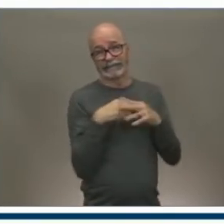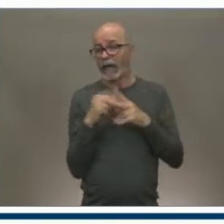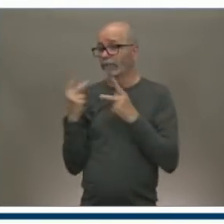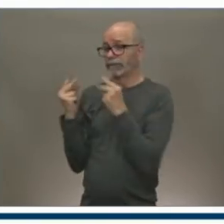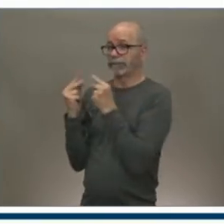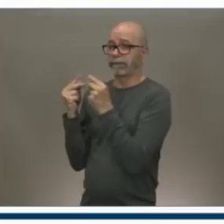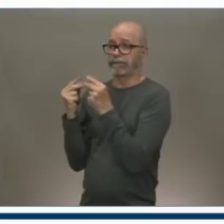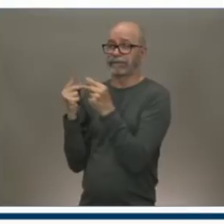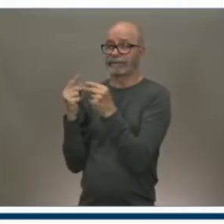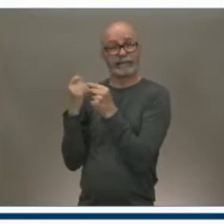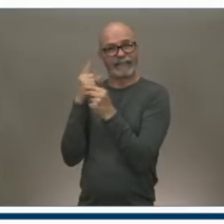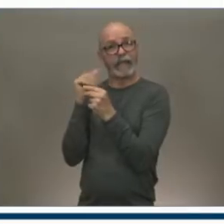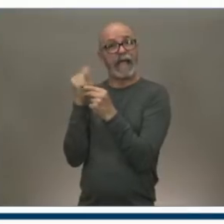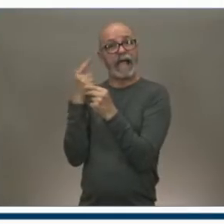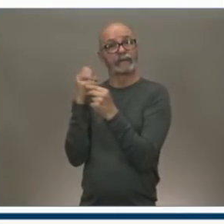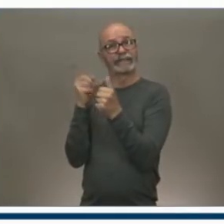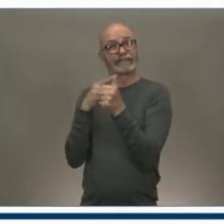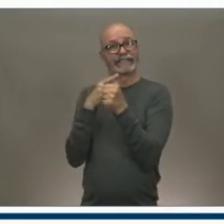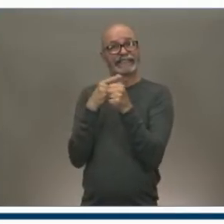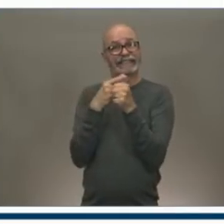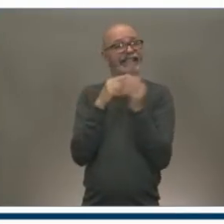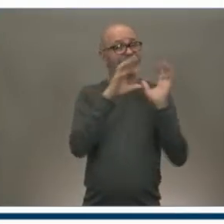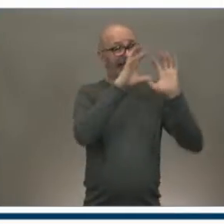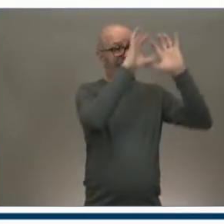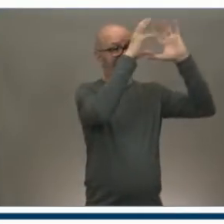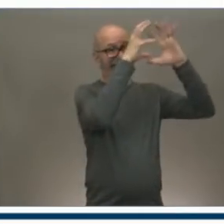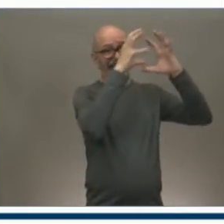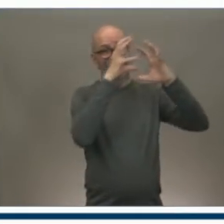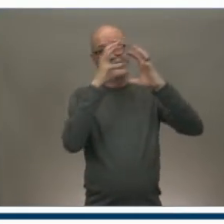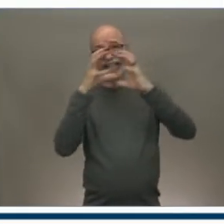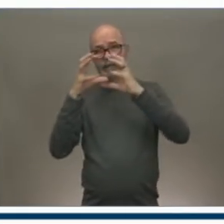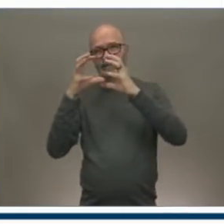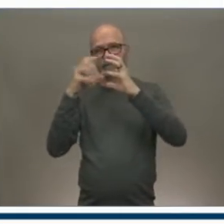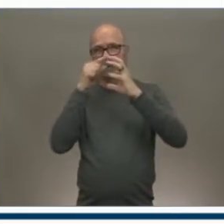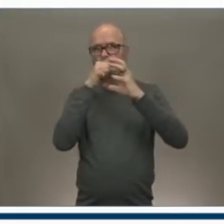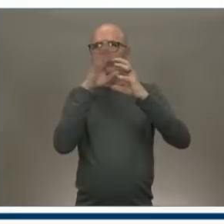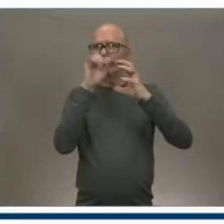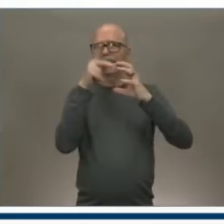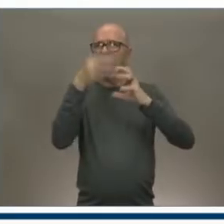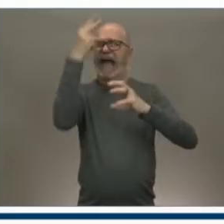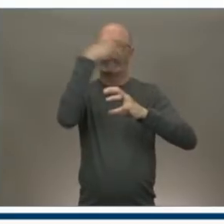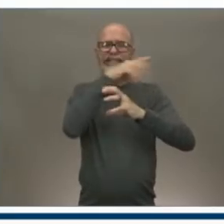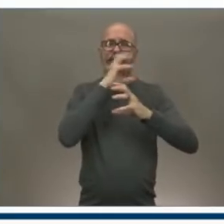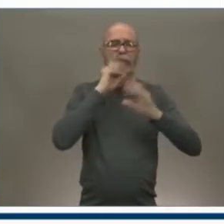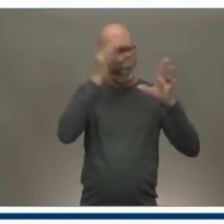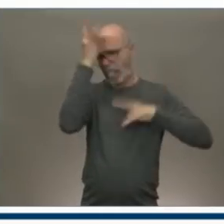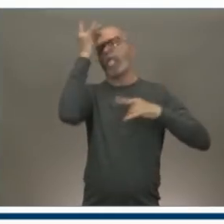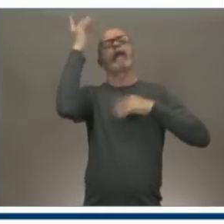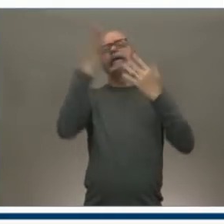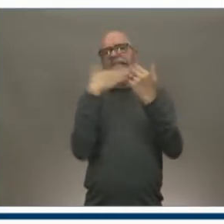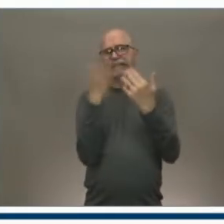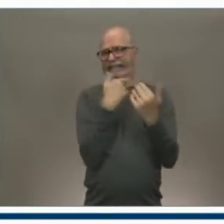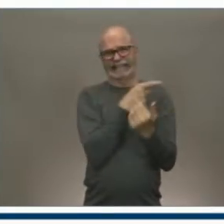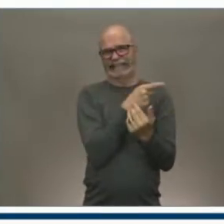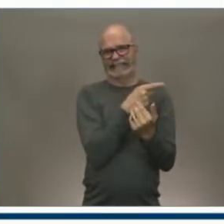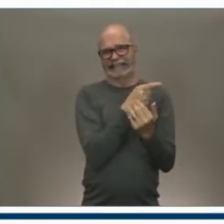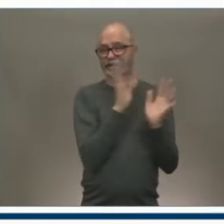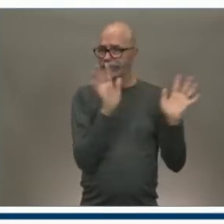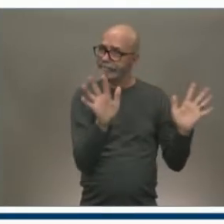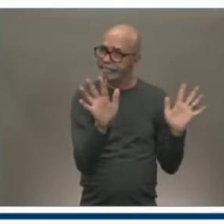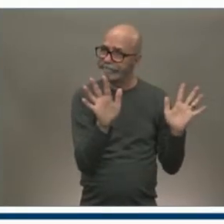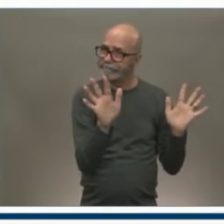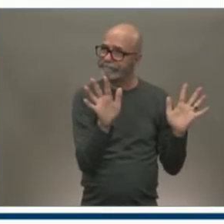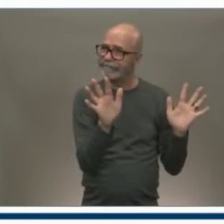age-based accommodates by far the biggest risk factor, and gets people based on age, as quickly